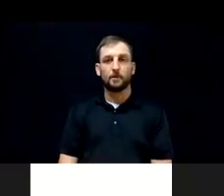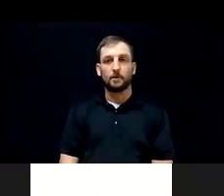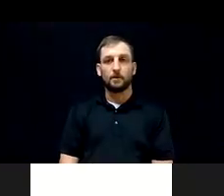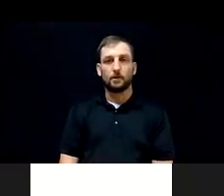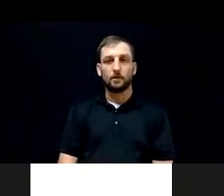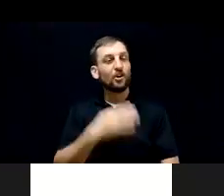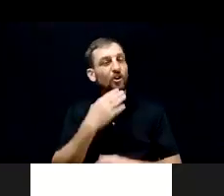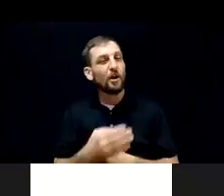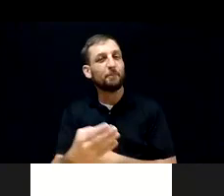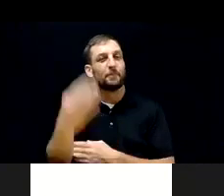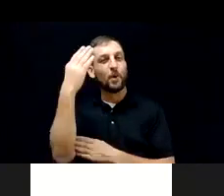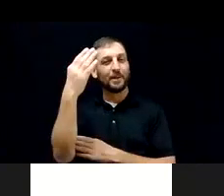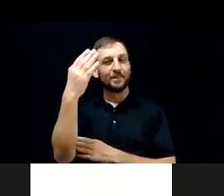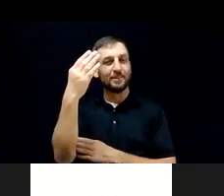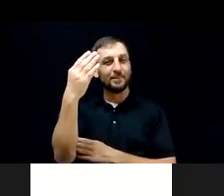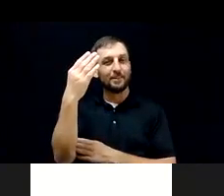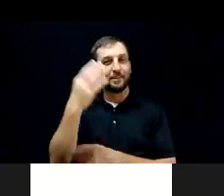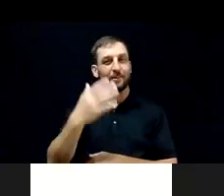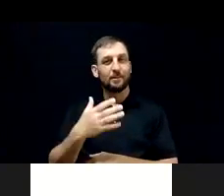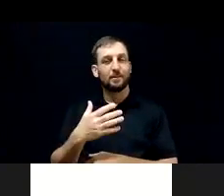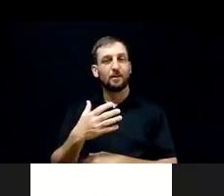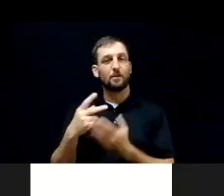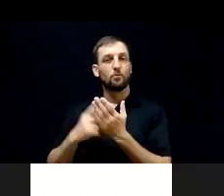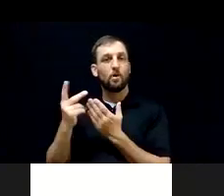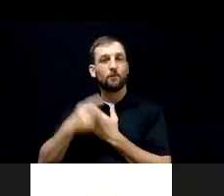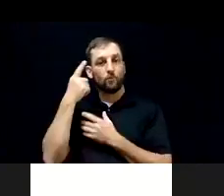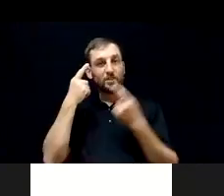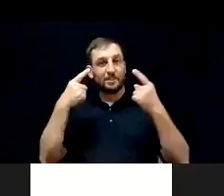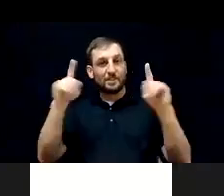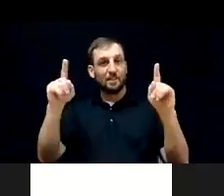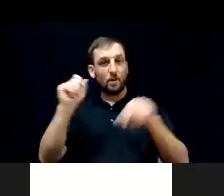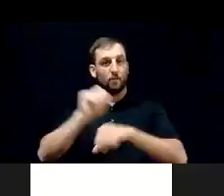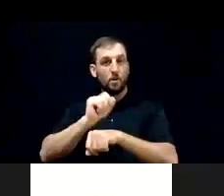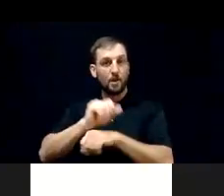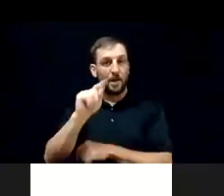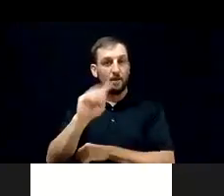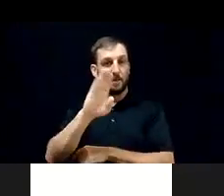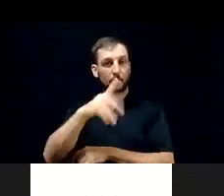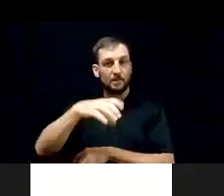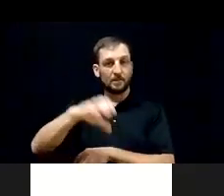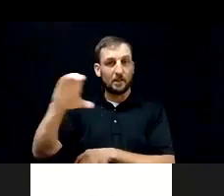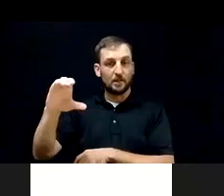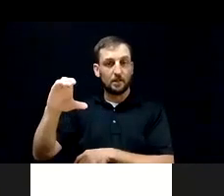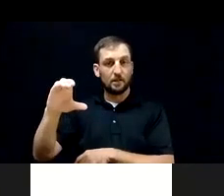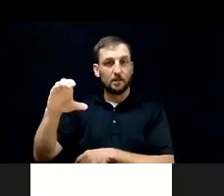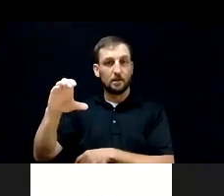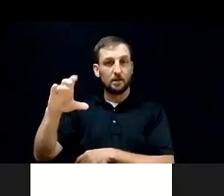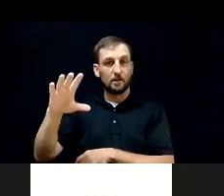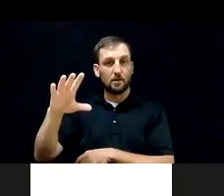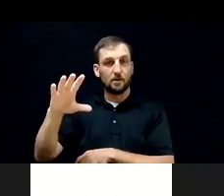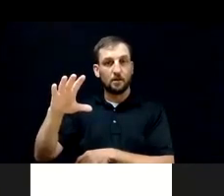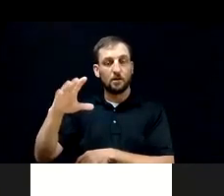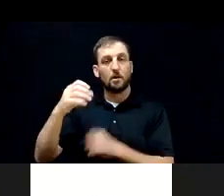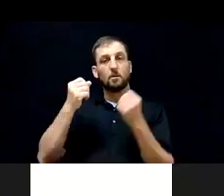Good morning. Yes, it's a program for successful employment at Berger Parish Community College. Again, we have